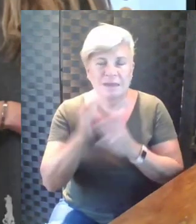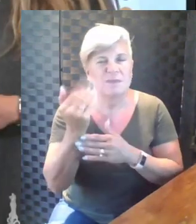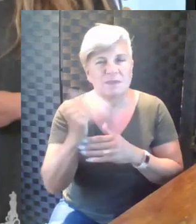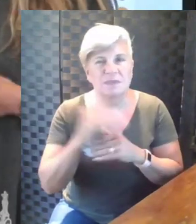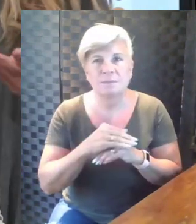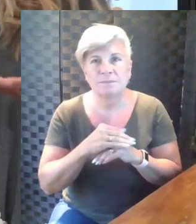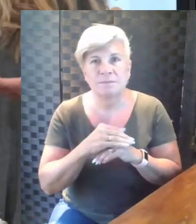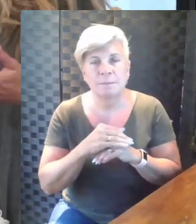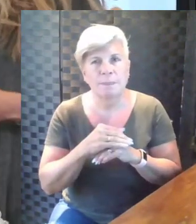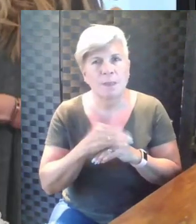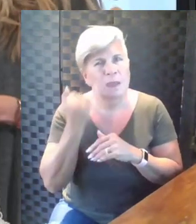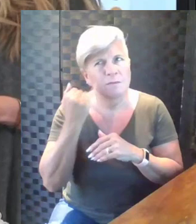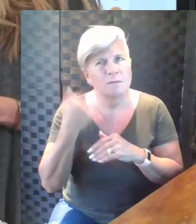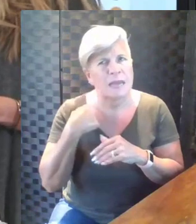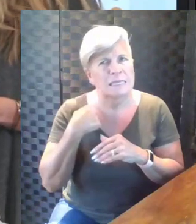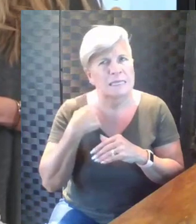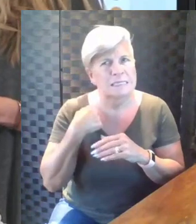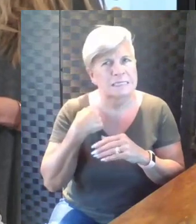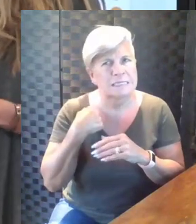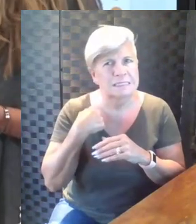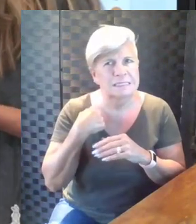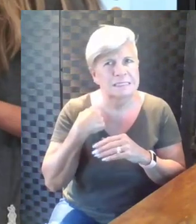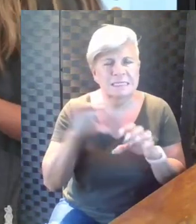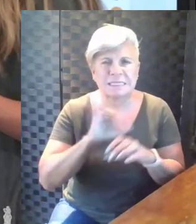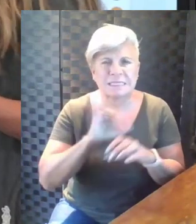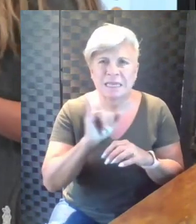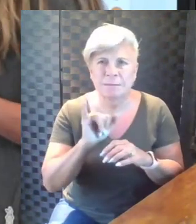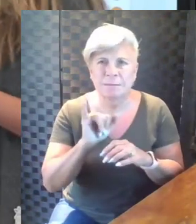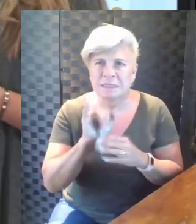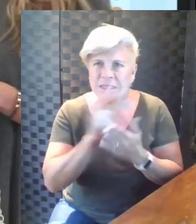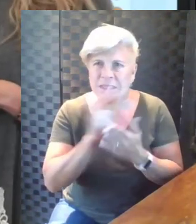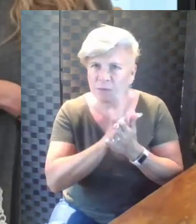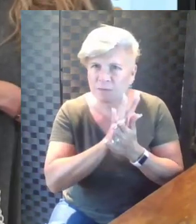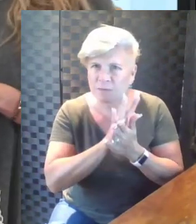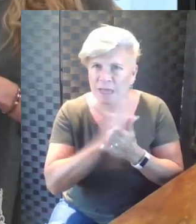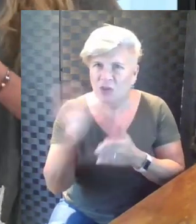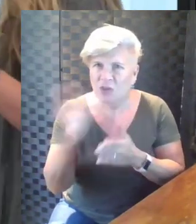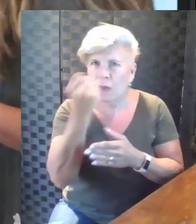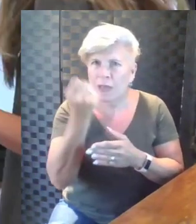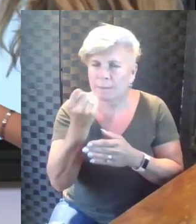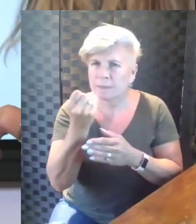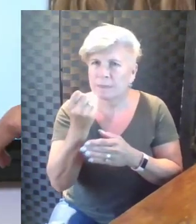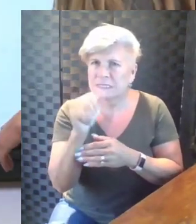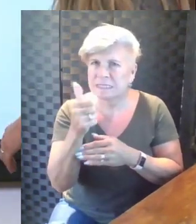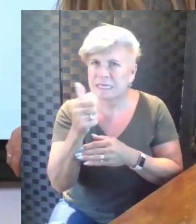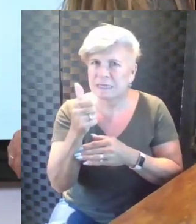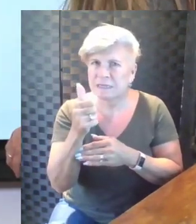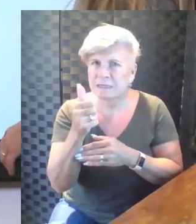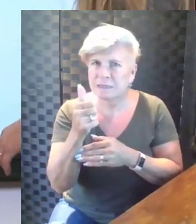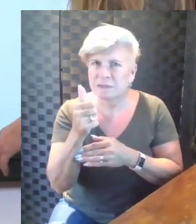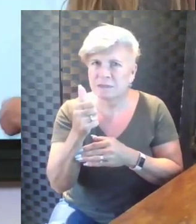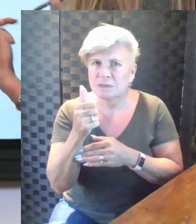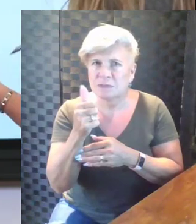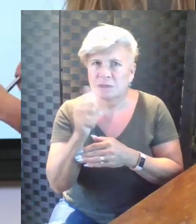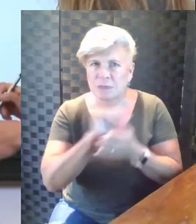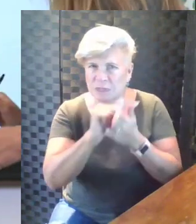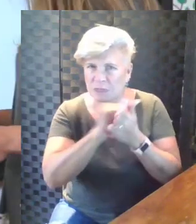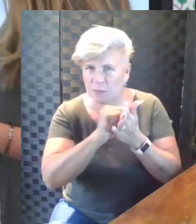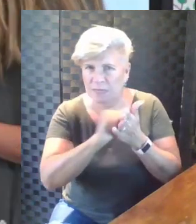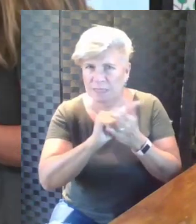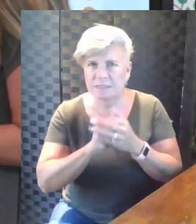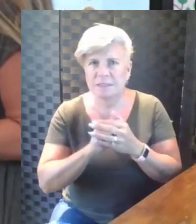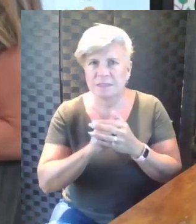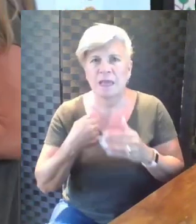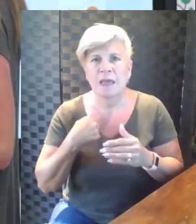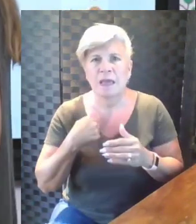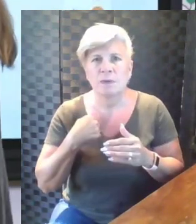Now, what if I did exactly what the video told me and grabbed a group of 10? So I'm going to erase my marks, and I'm